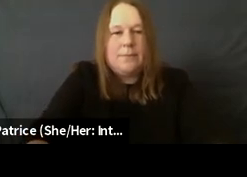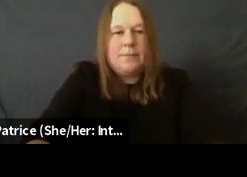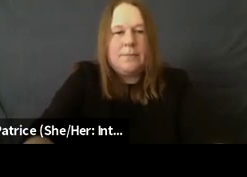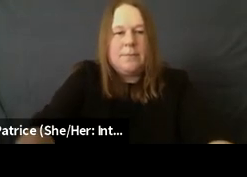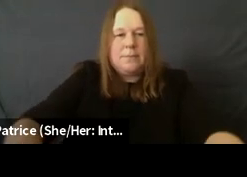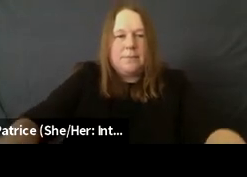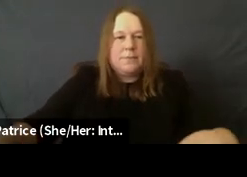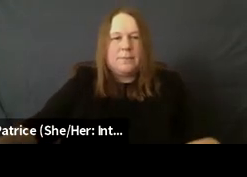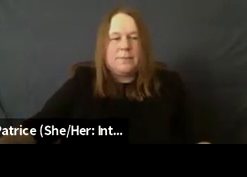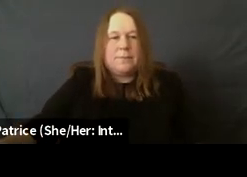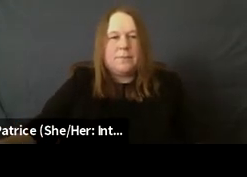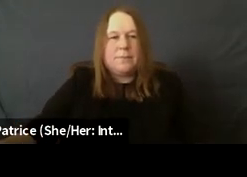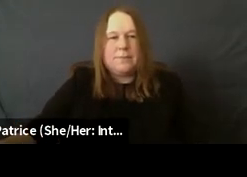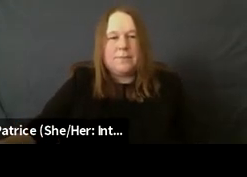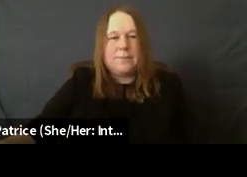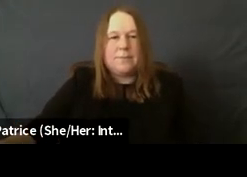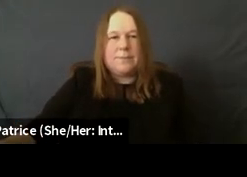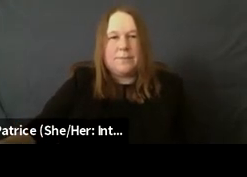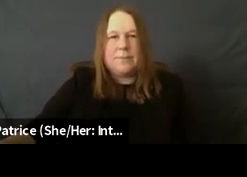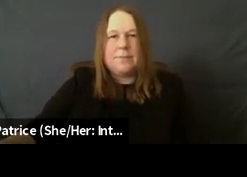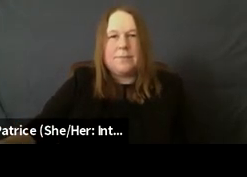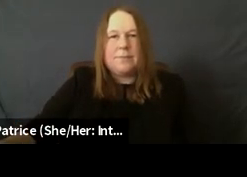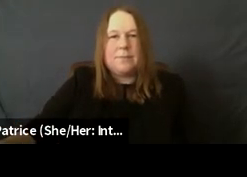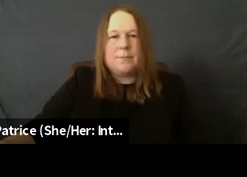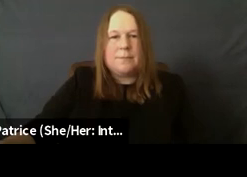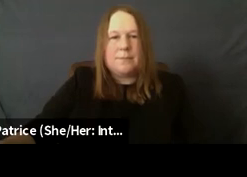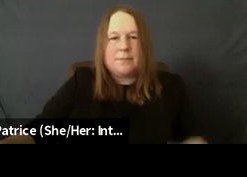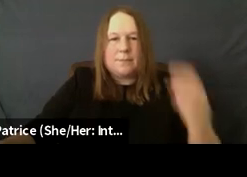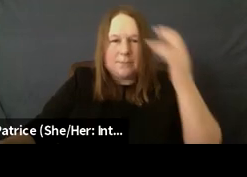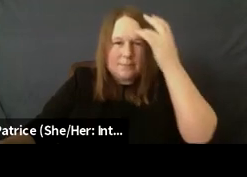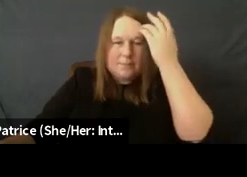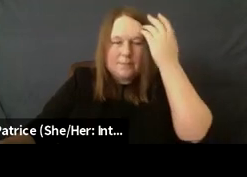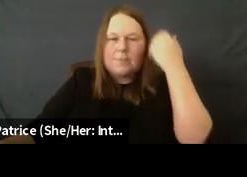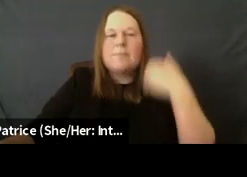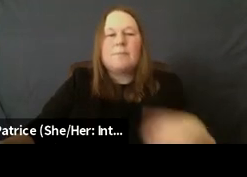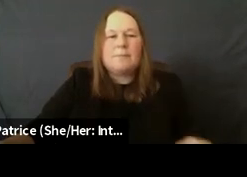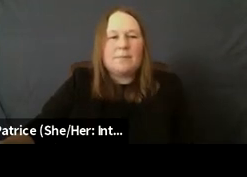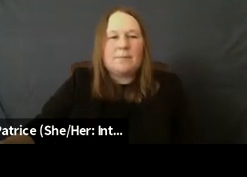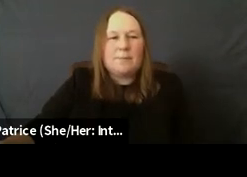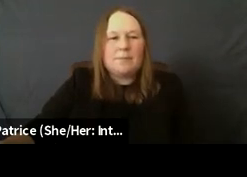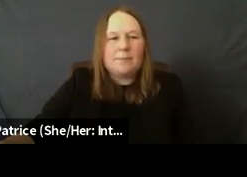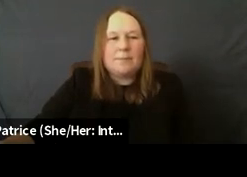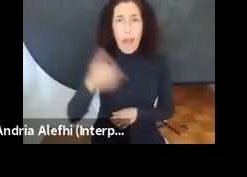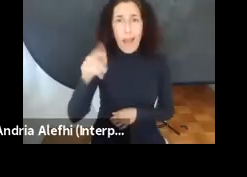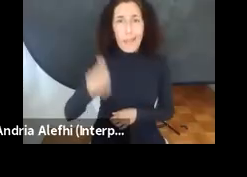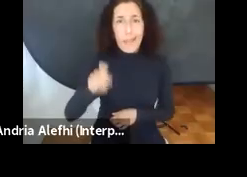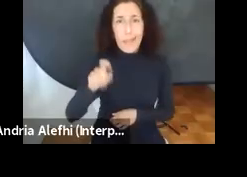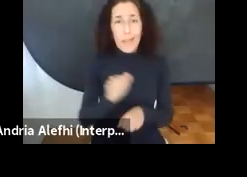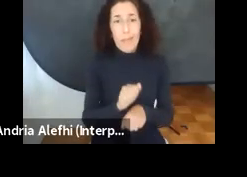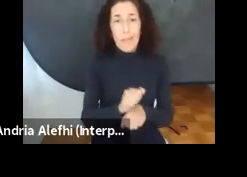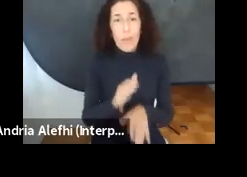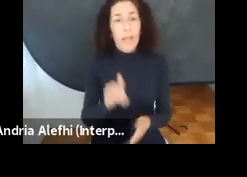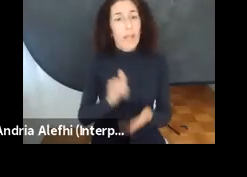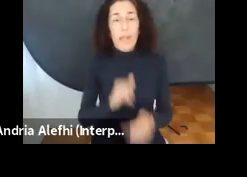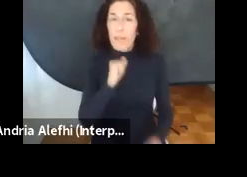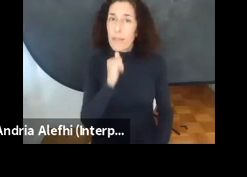One of the greatest misconceptions about people with disabilities is that they're going to be high maintenance employees. I know from experience that that's just not true. When